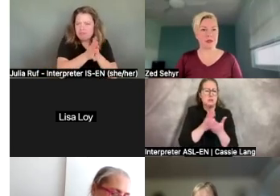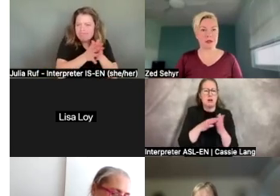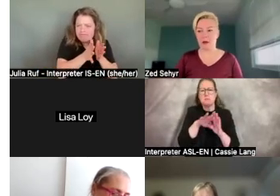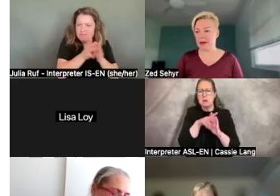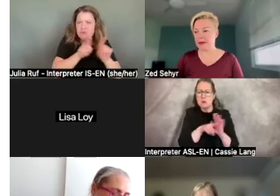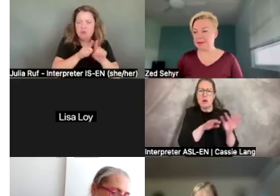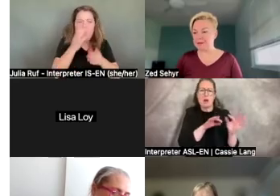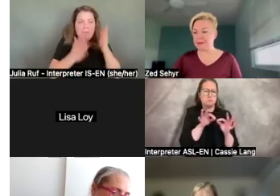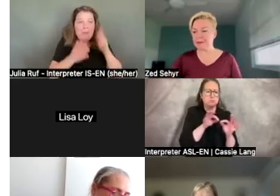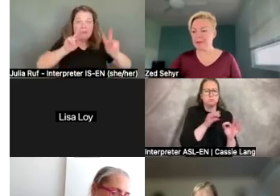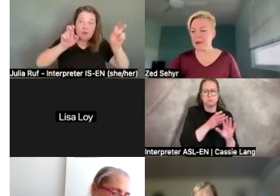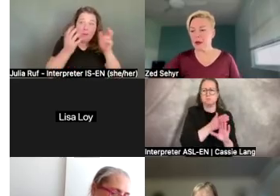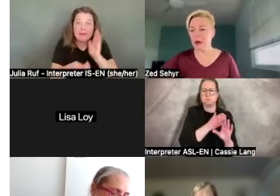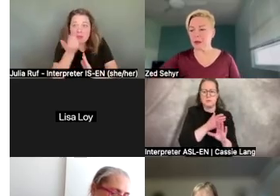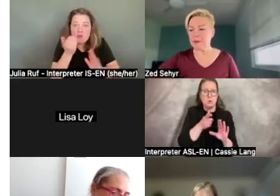to this topic.